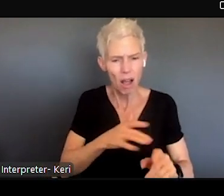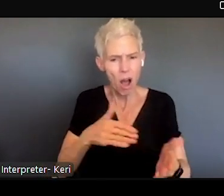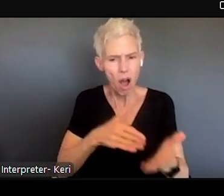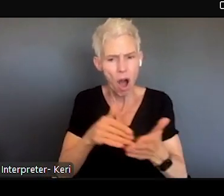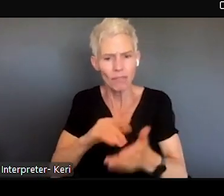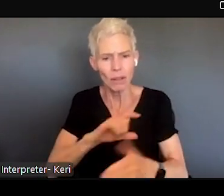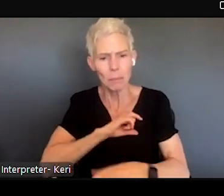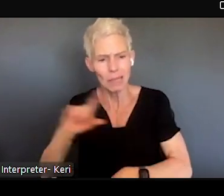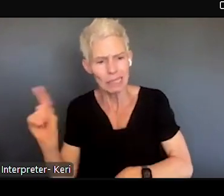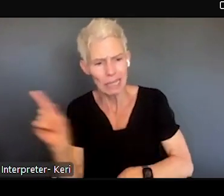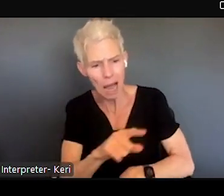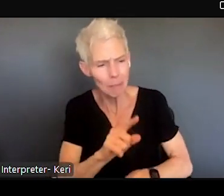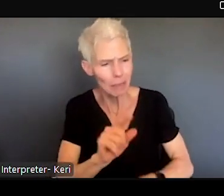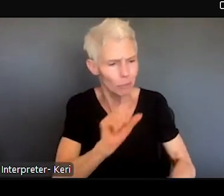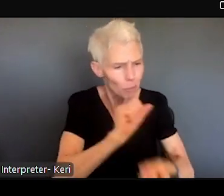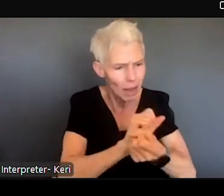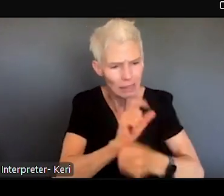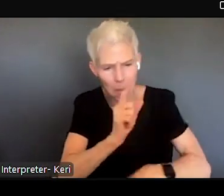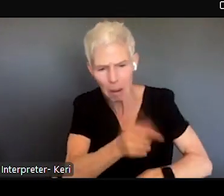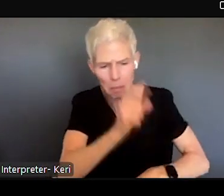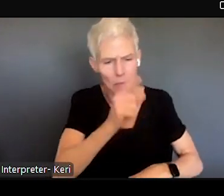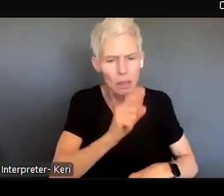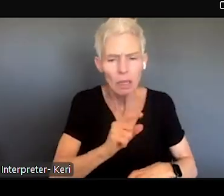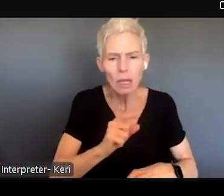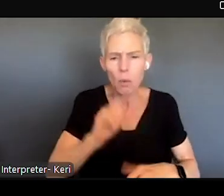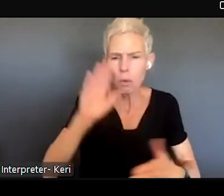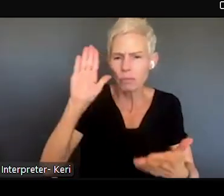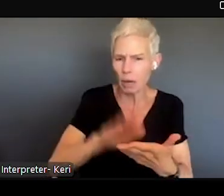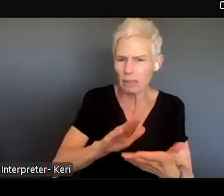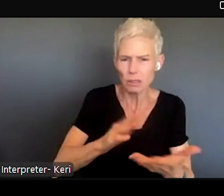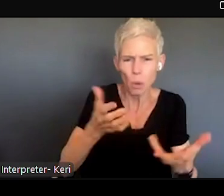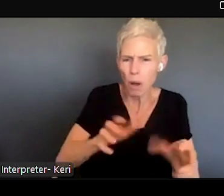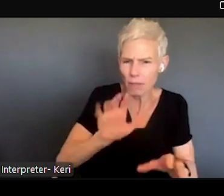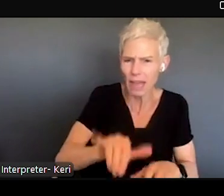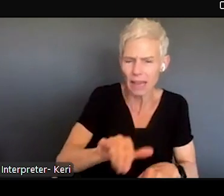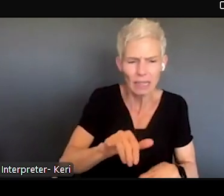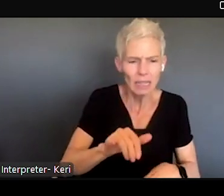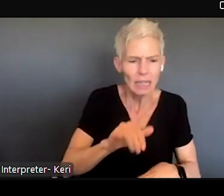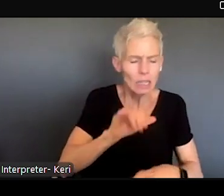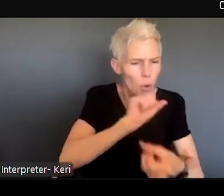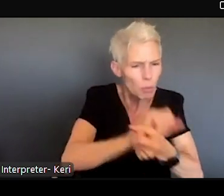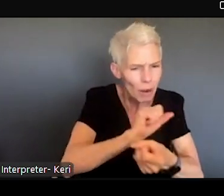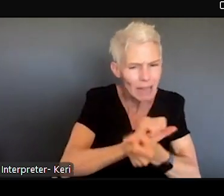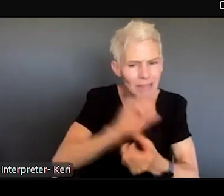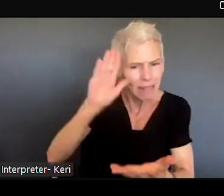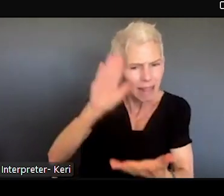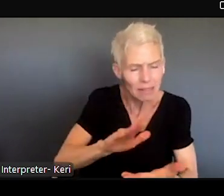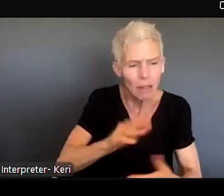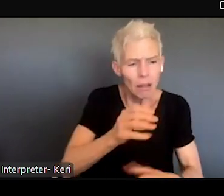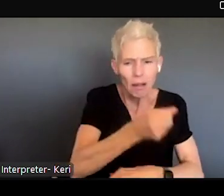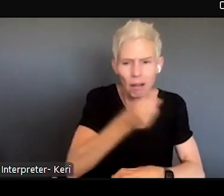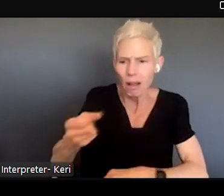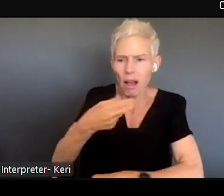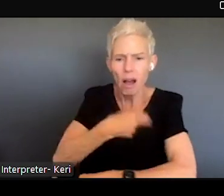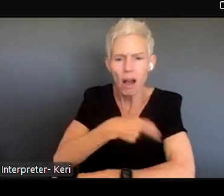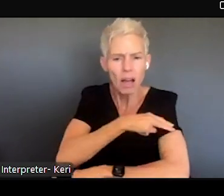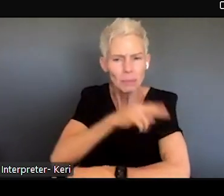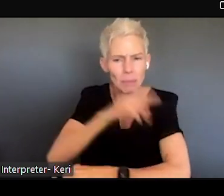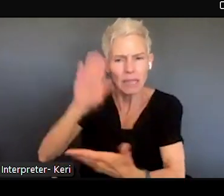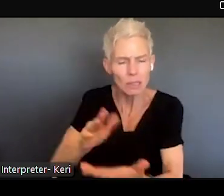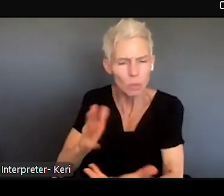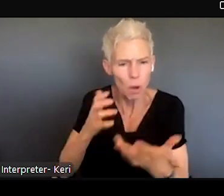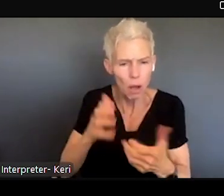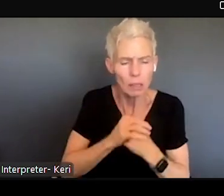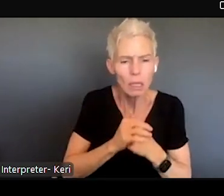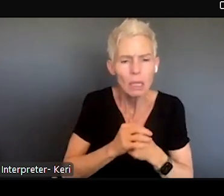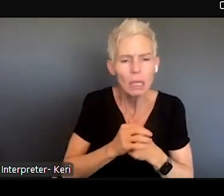really, really important that we reduce and minimize the risk of unnecessary arrests and hospitalizations, right? Um, Community safety